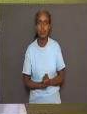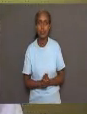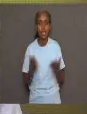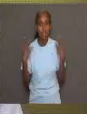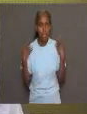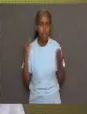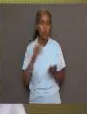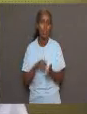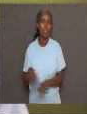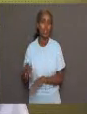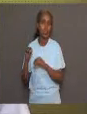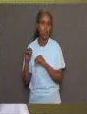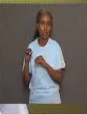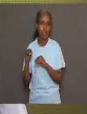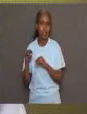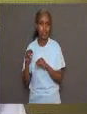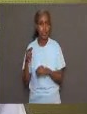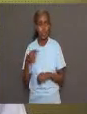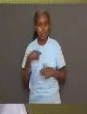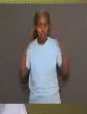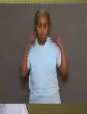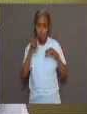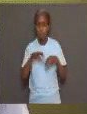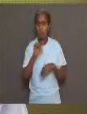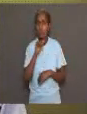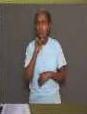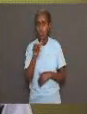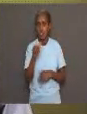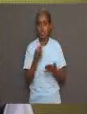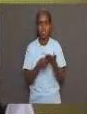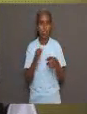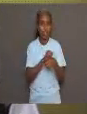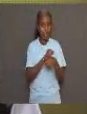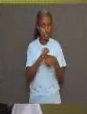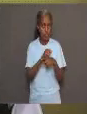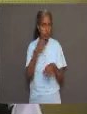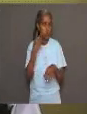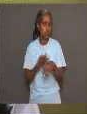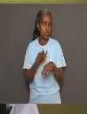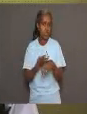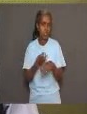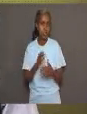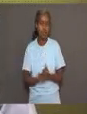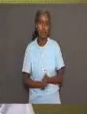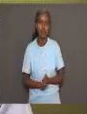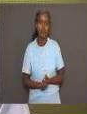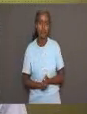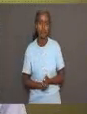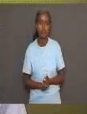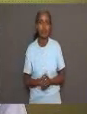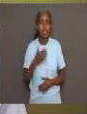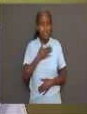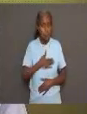Hello again, students. I hope you did not find that activity too difficult.